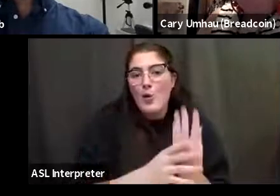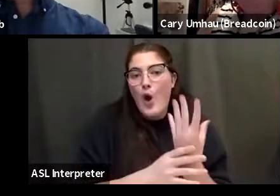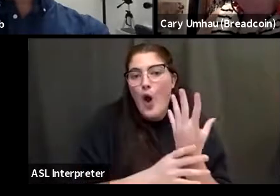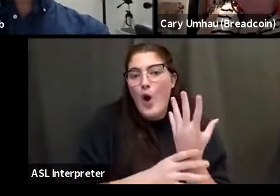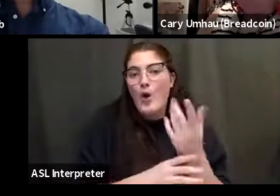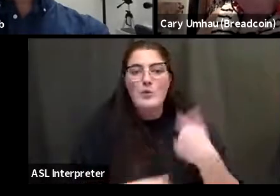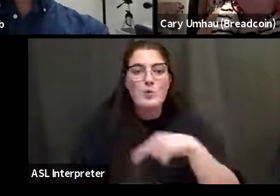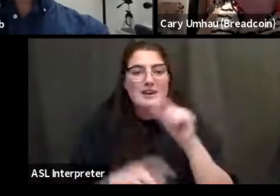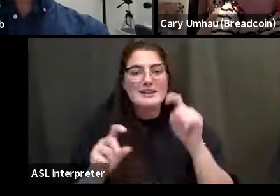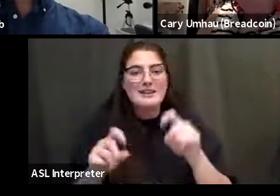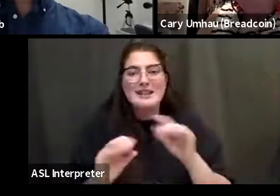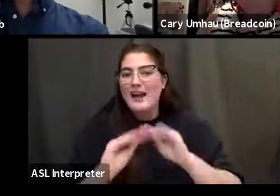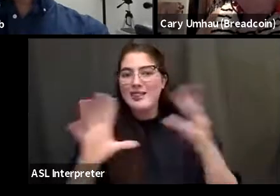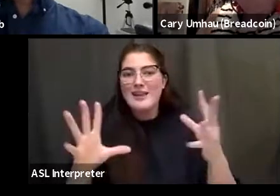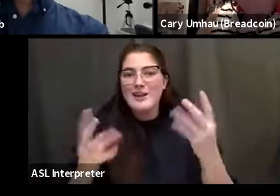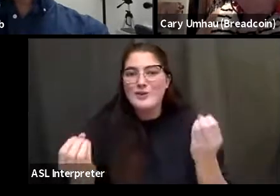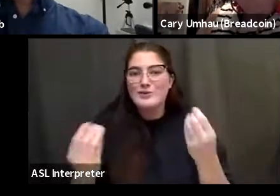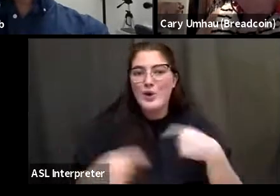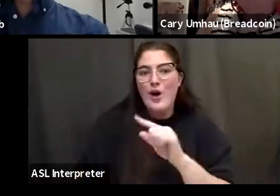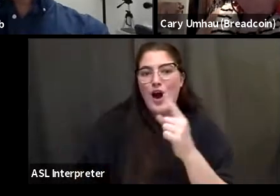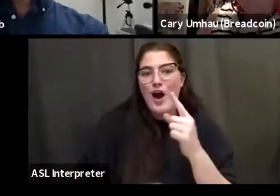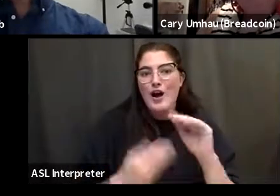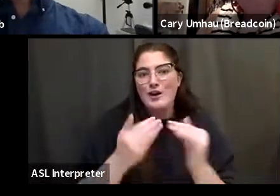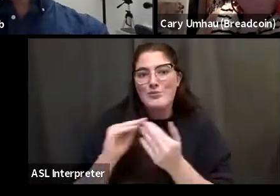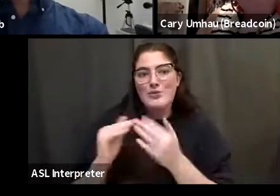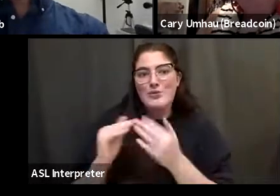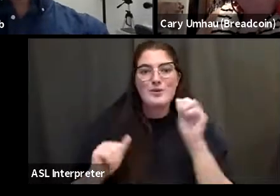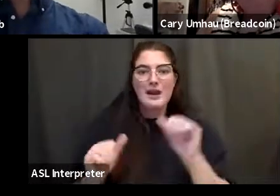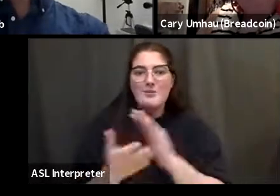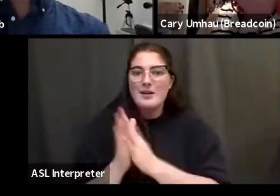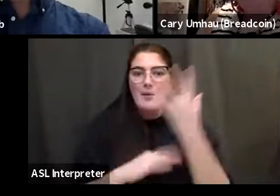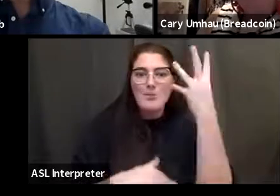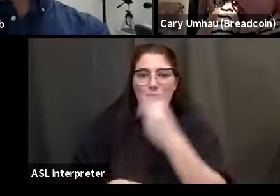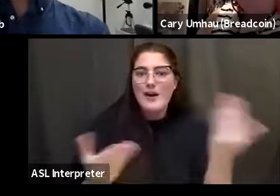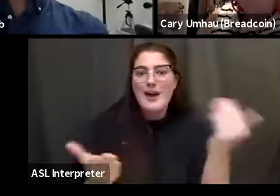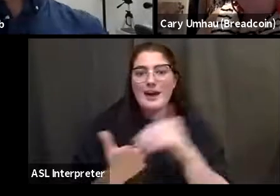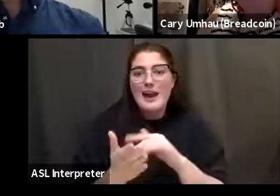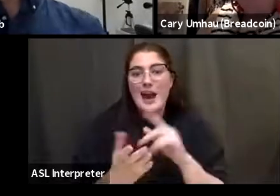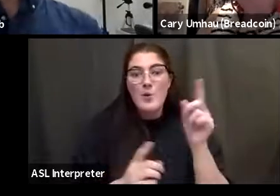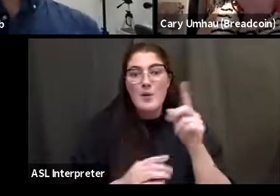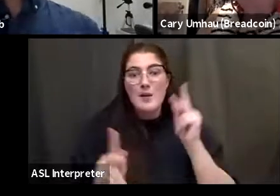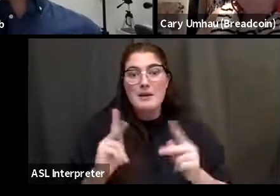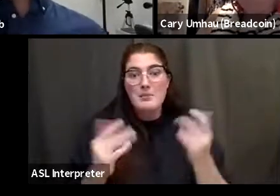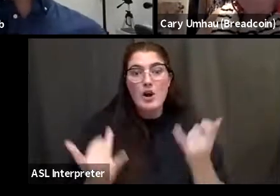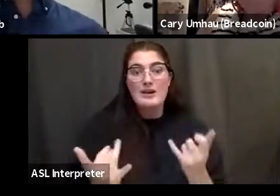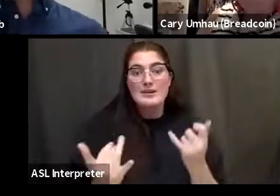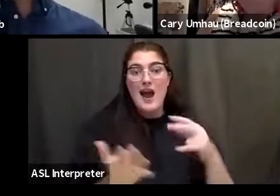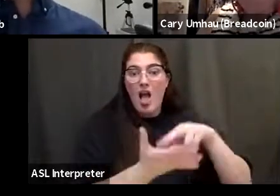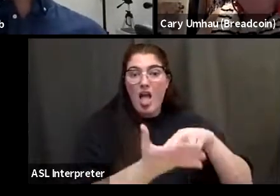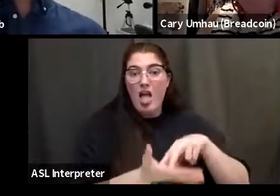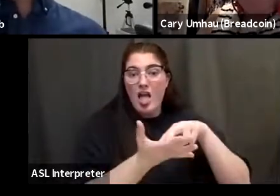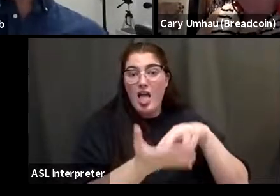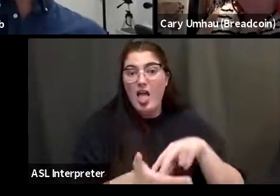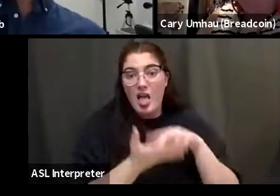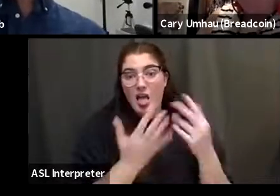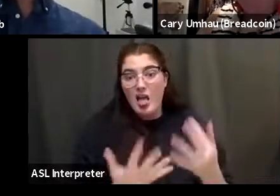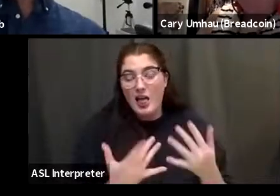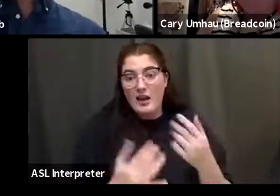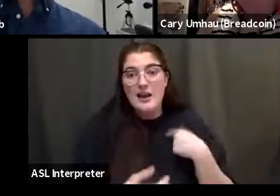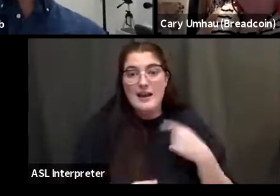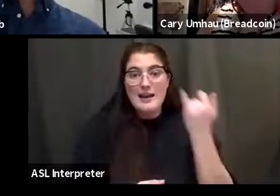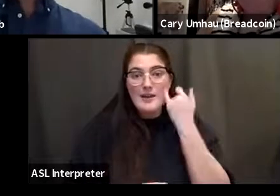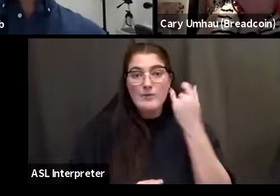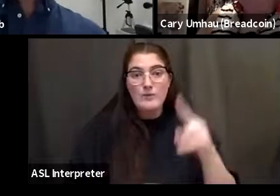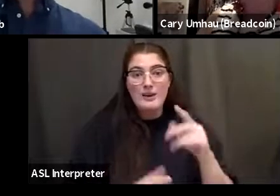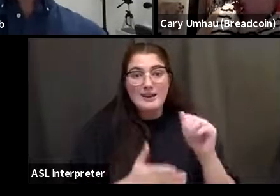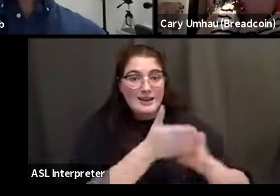will become beautiful again. You know, where people are now standing around, if we hit those spots, what'll happen is